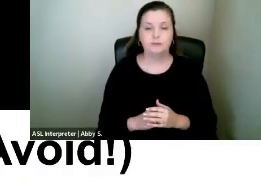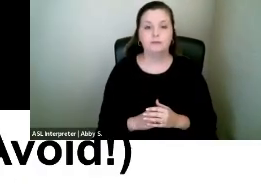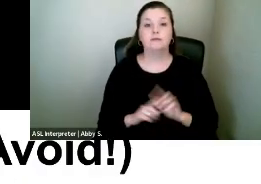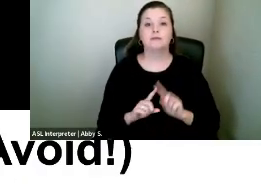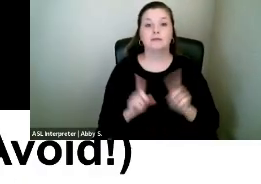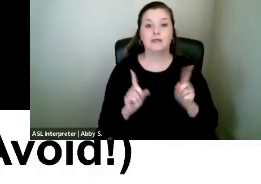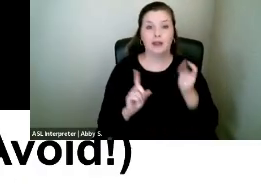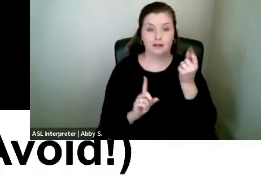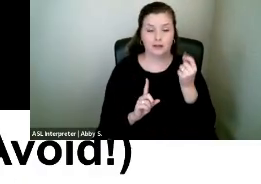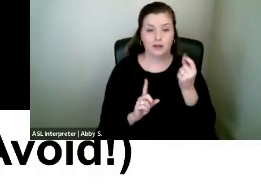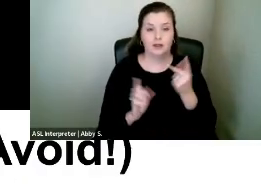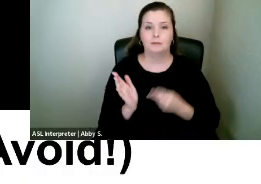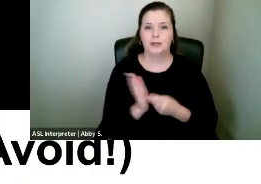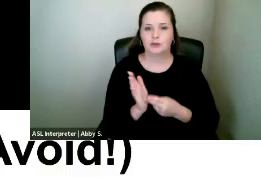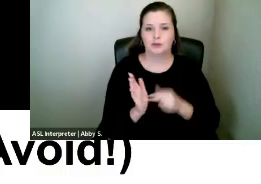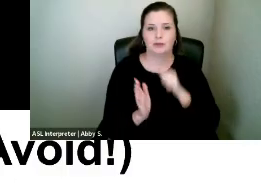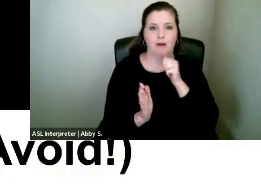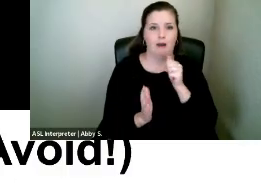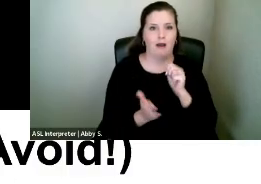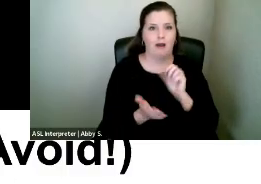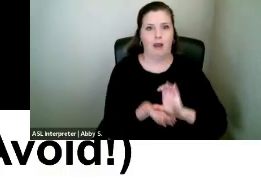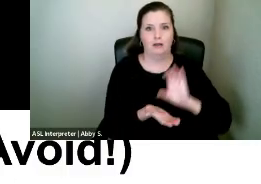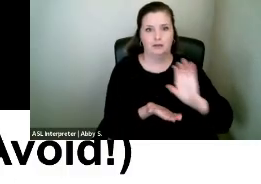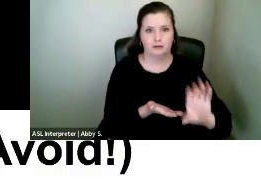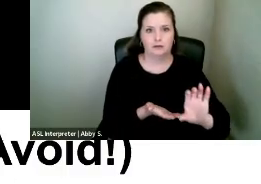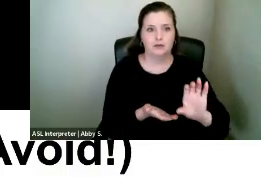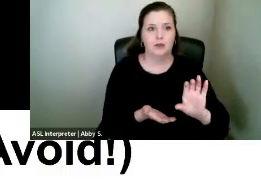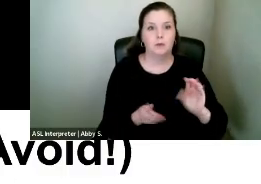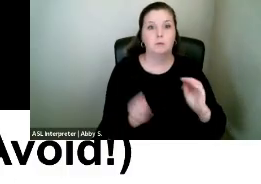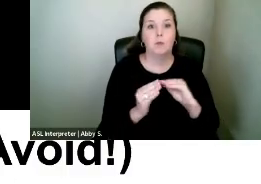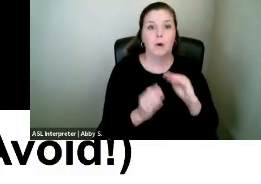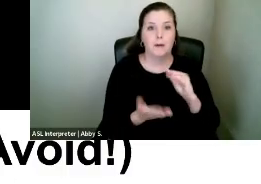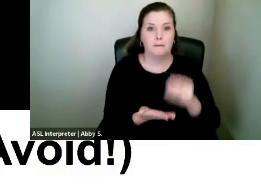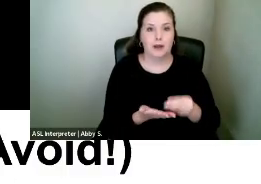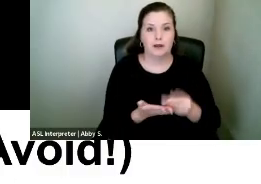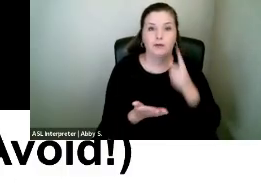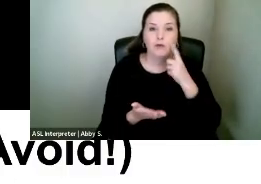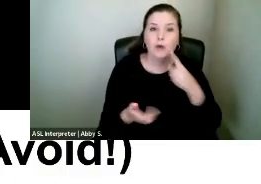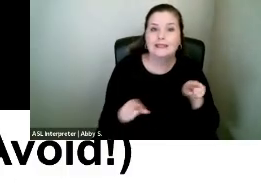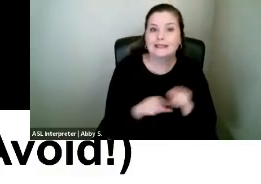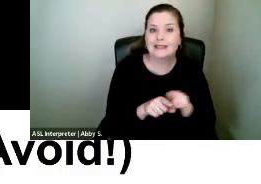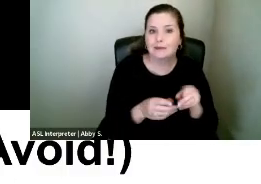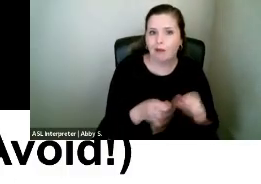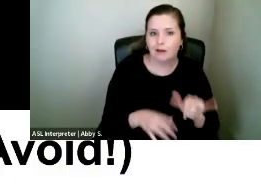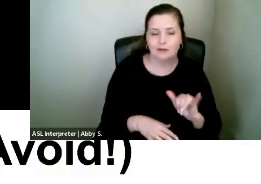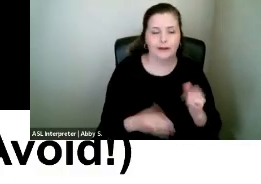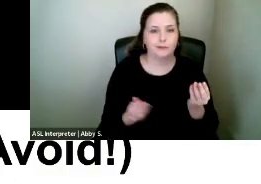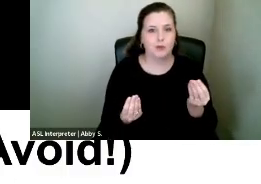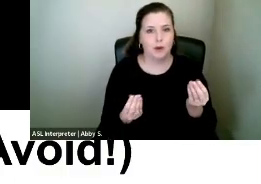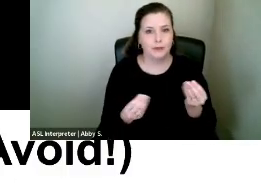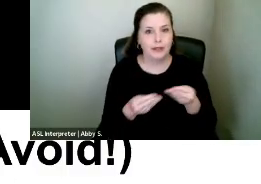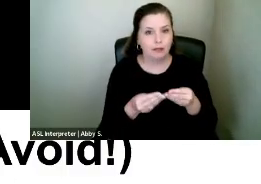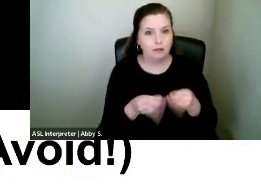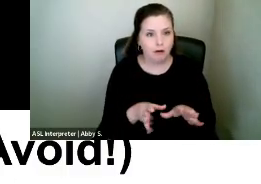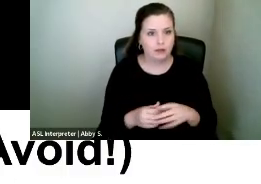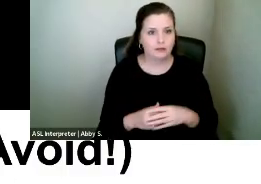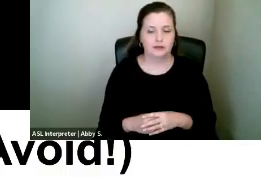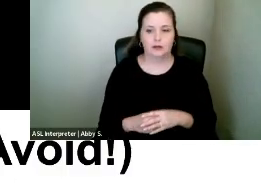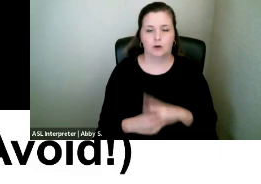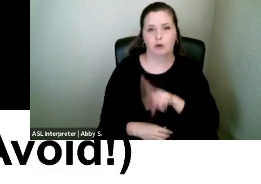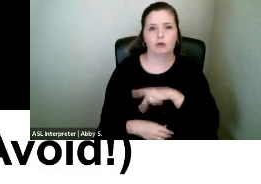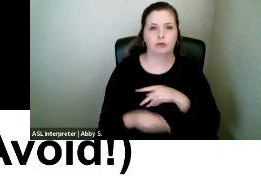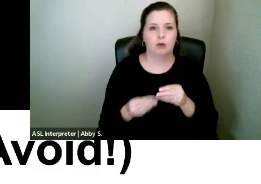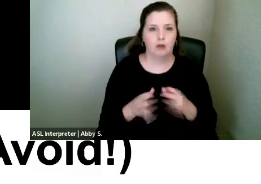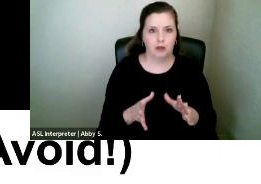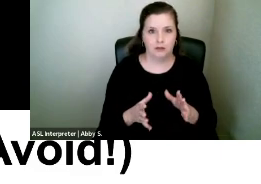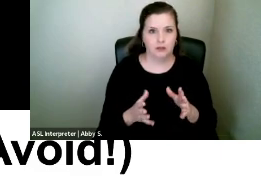more money than they need for the same loss, property loss, personal losses,